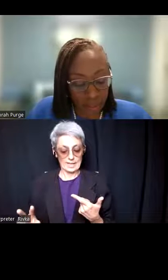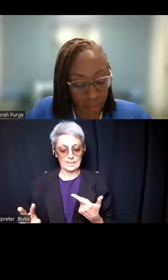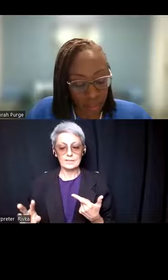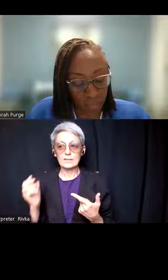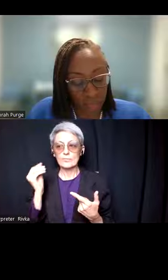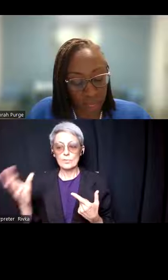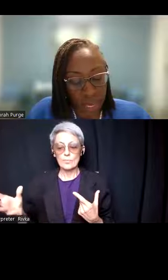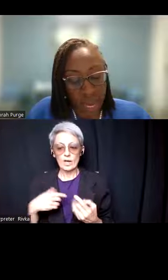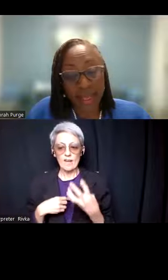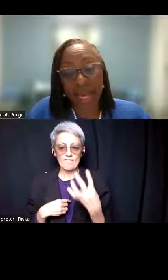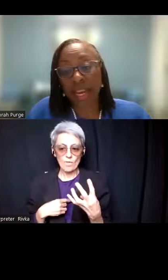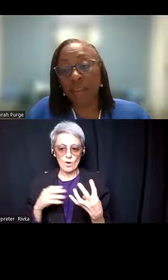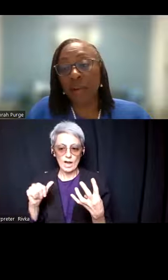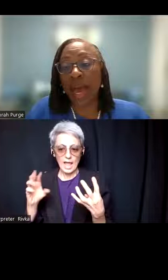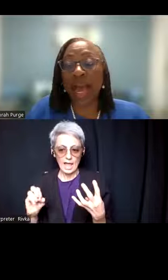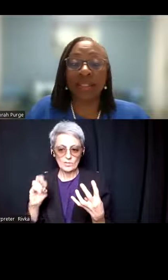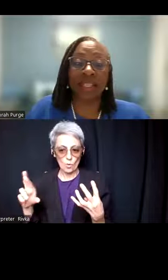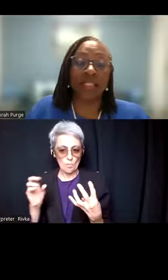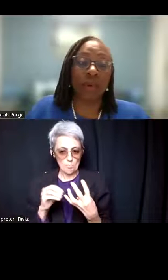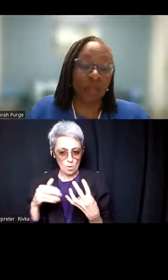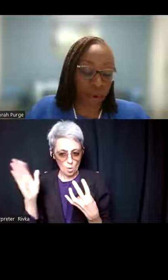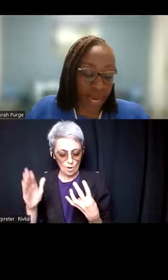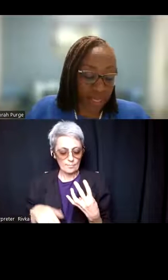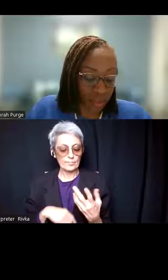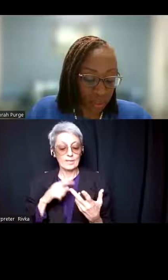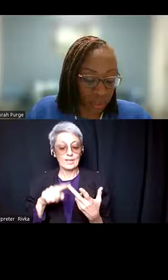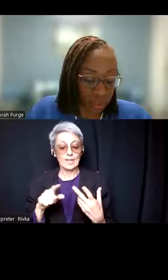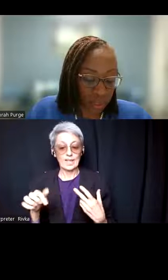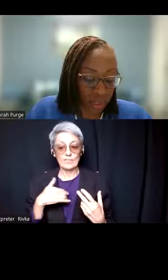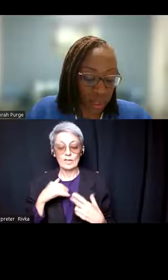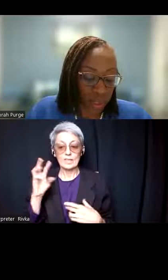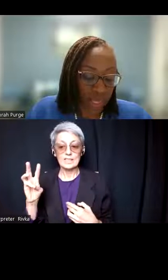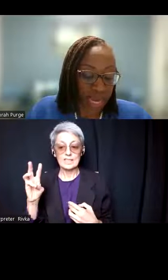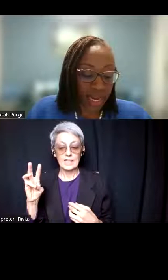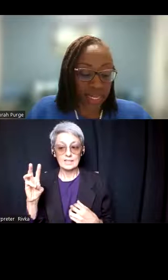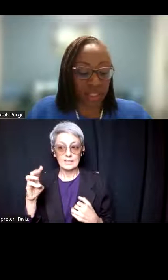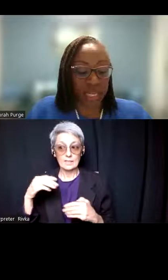ACE. And then if you had 6 or more ACE scores,